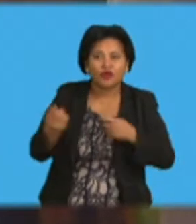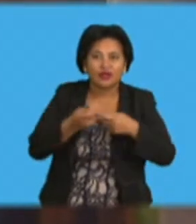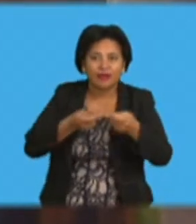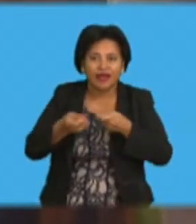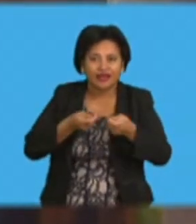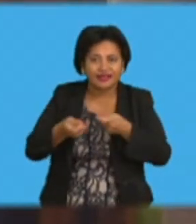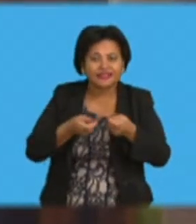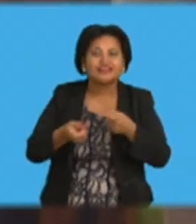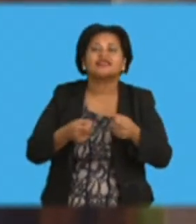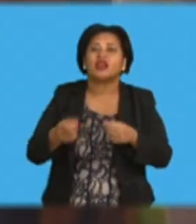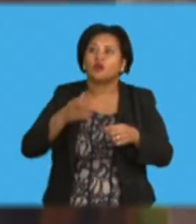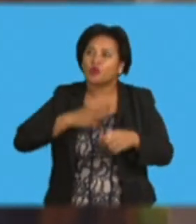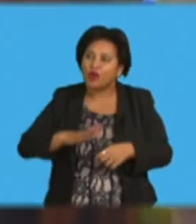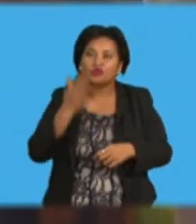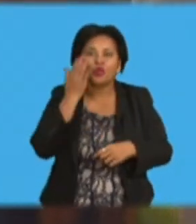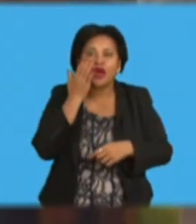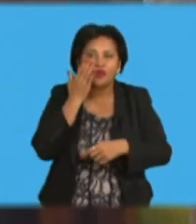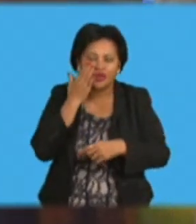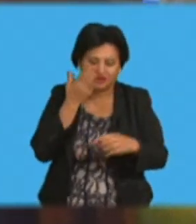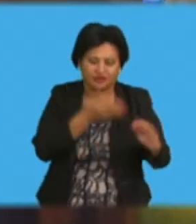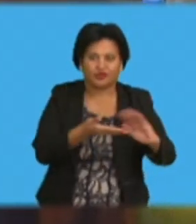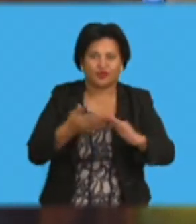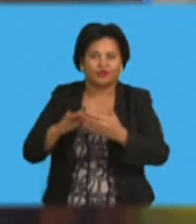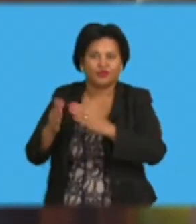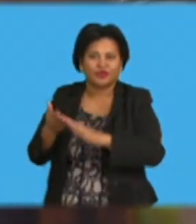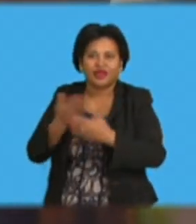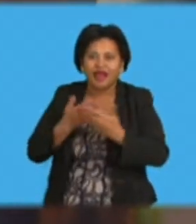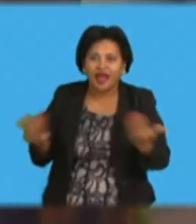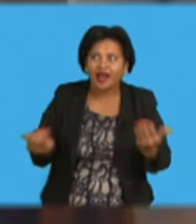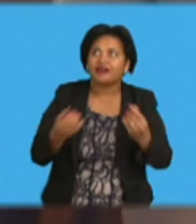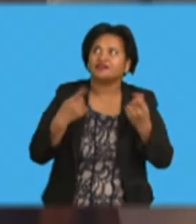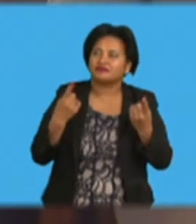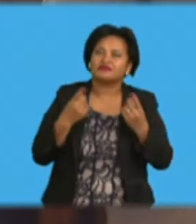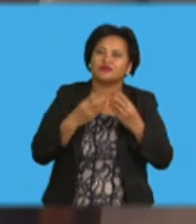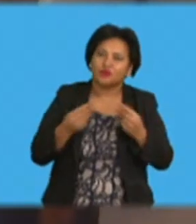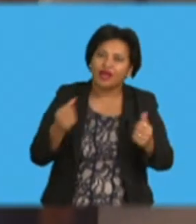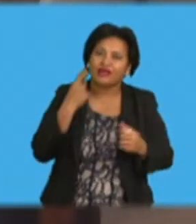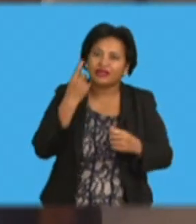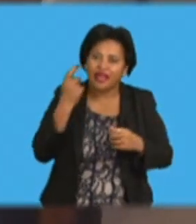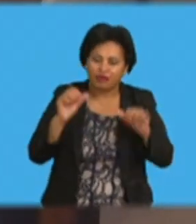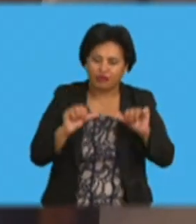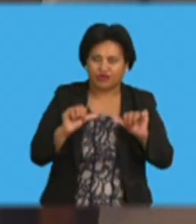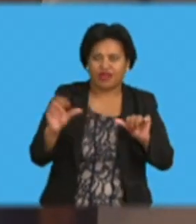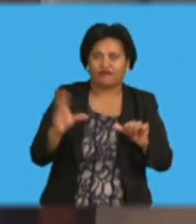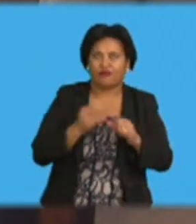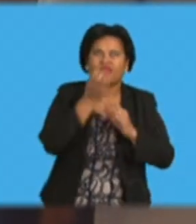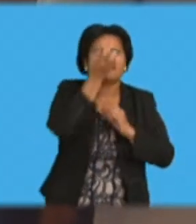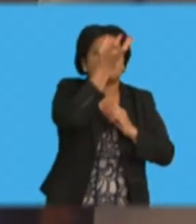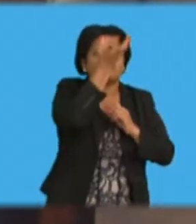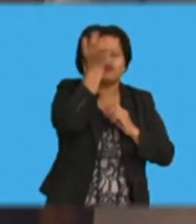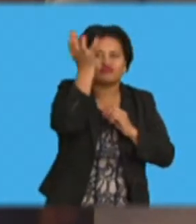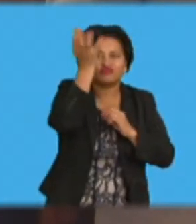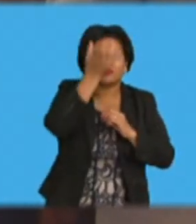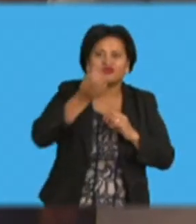awareness of asbestos and also teach people how to address asbestos. And obviously with the intent of trying to make sure